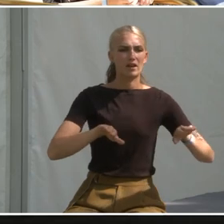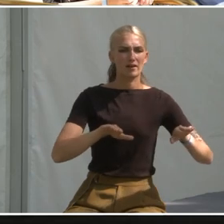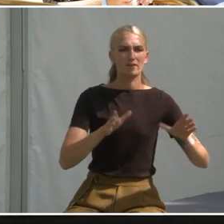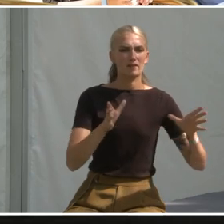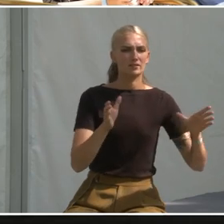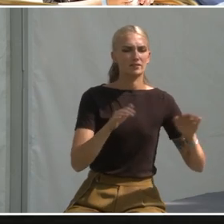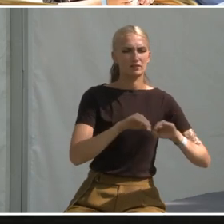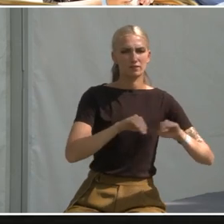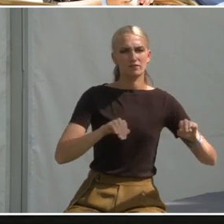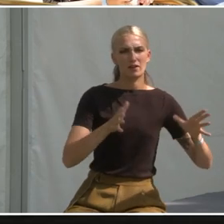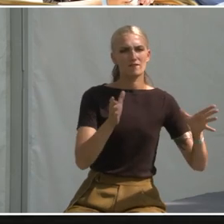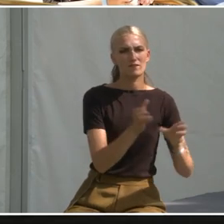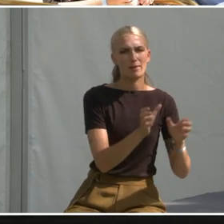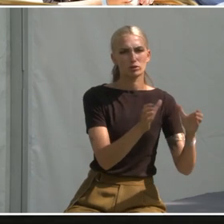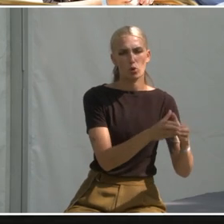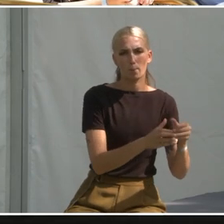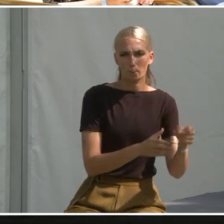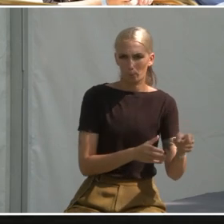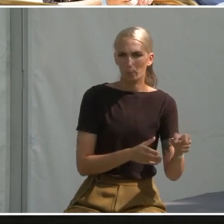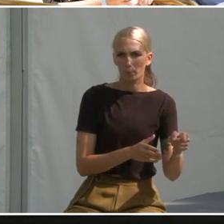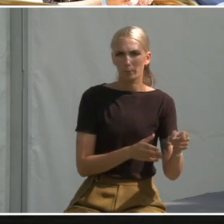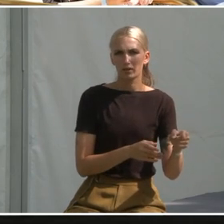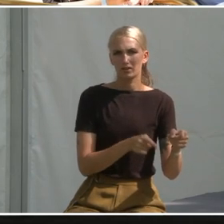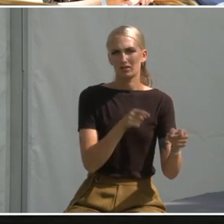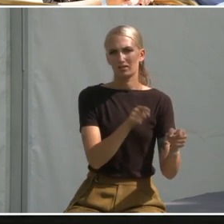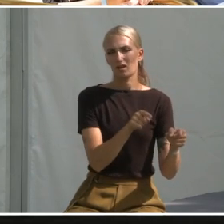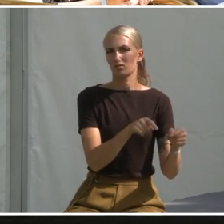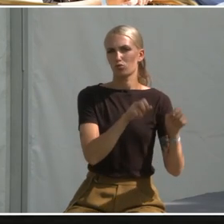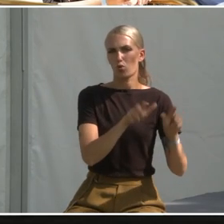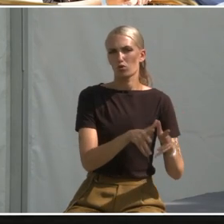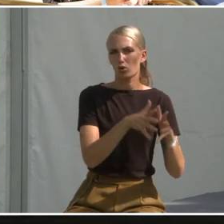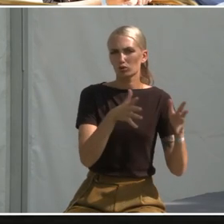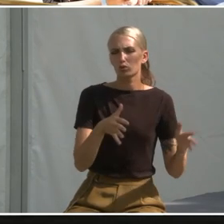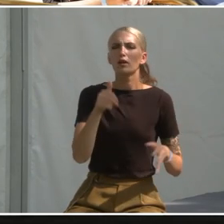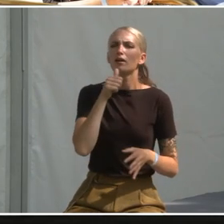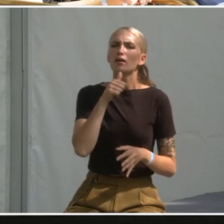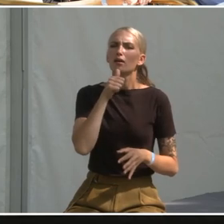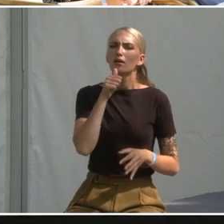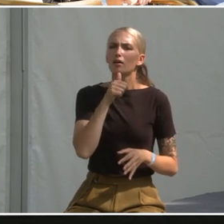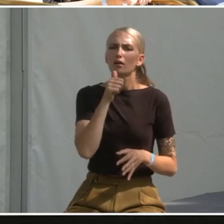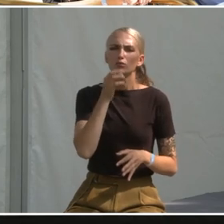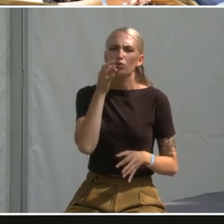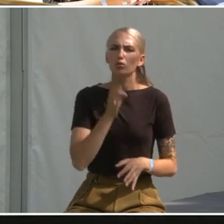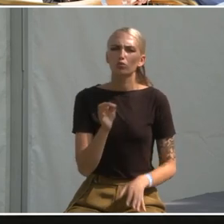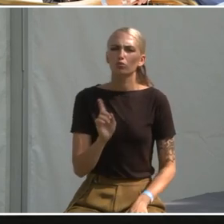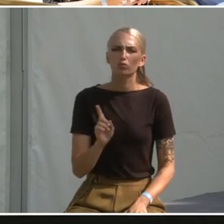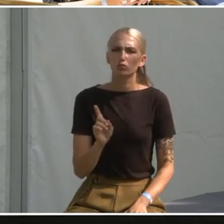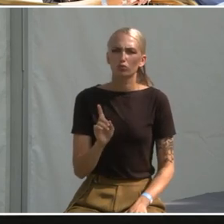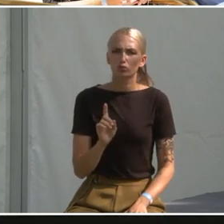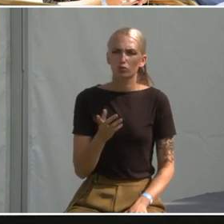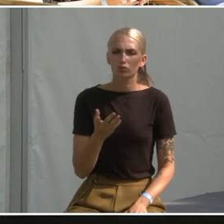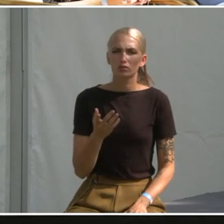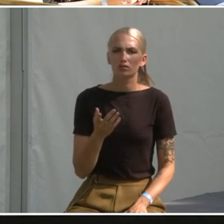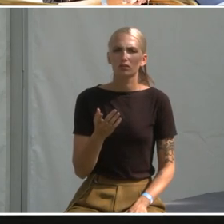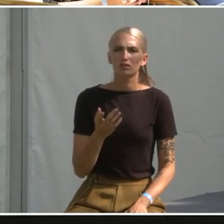So in Estonia, what's your experiences on, let's say, the LGBT